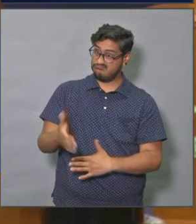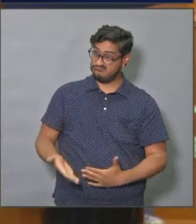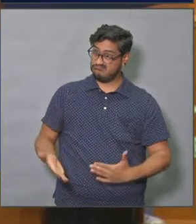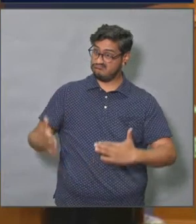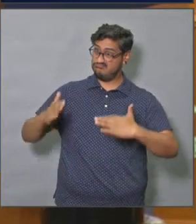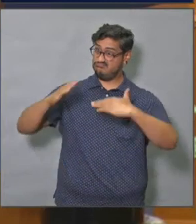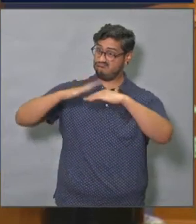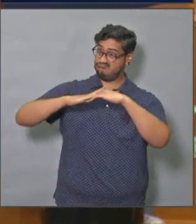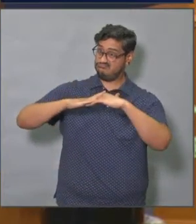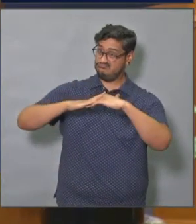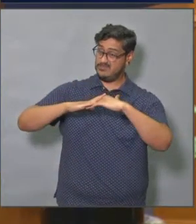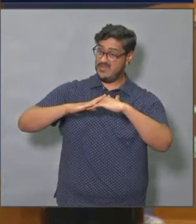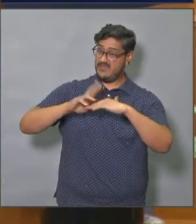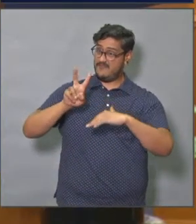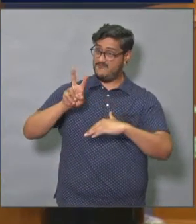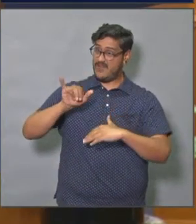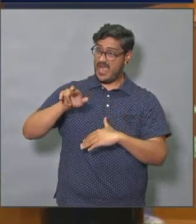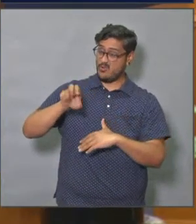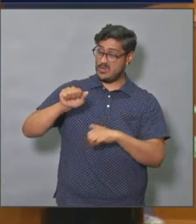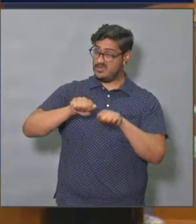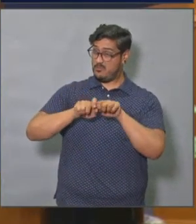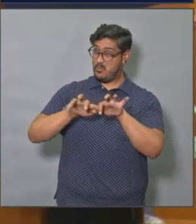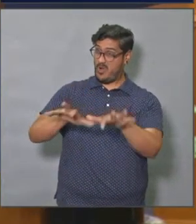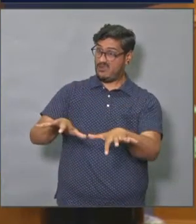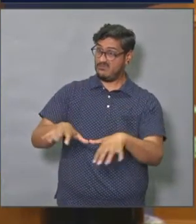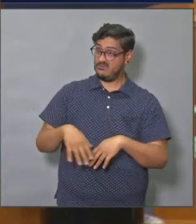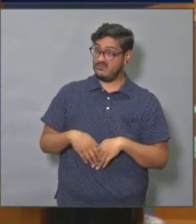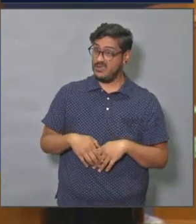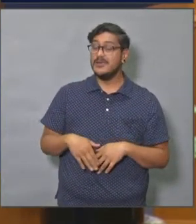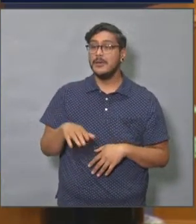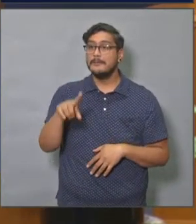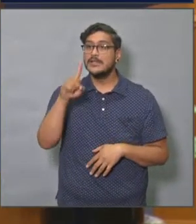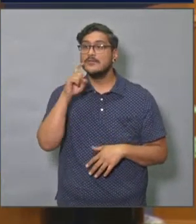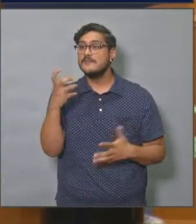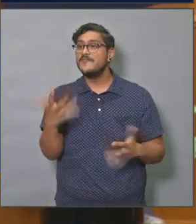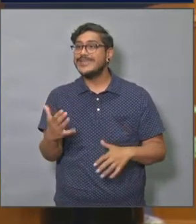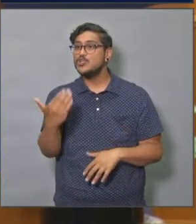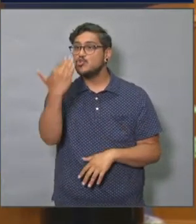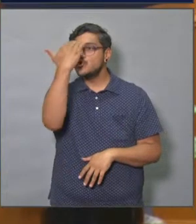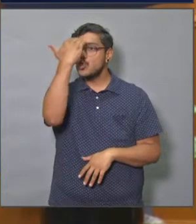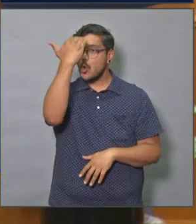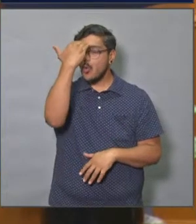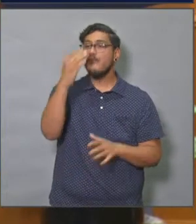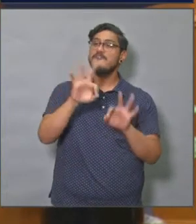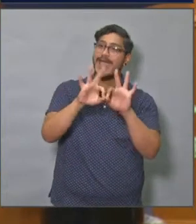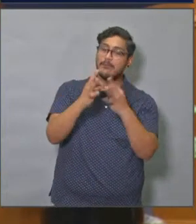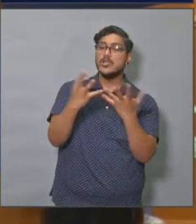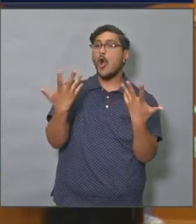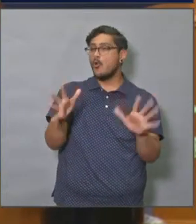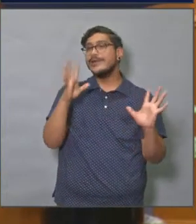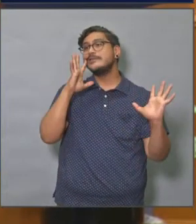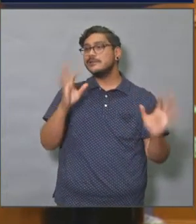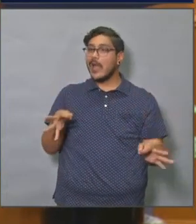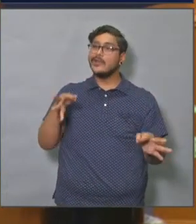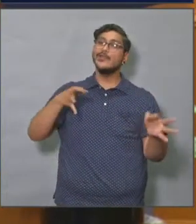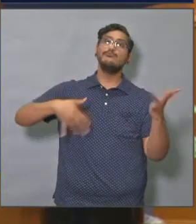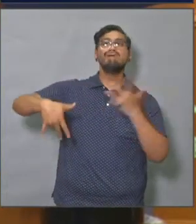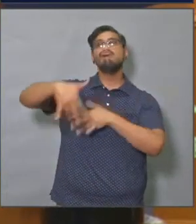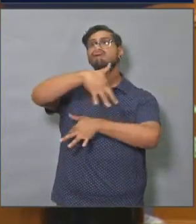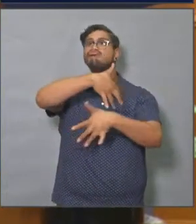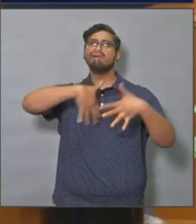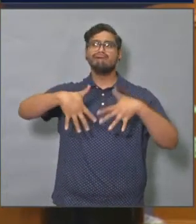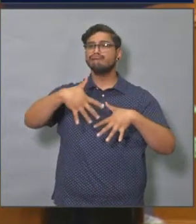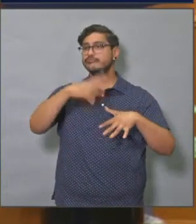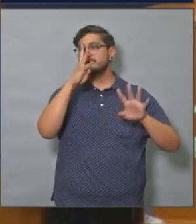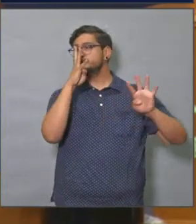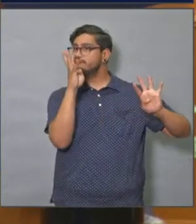spread of the virus, because we do know that these gatherings are happening regardless of what the orders say. And